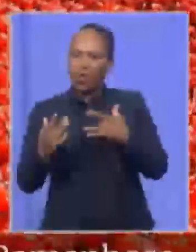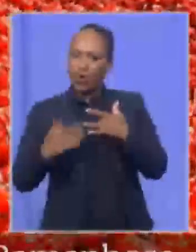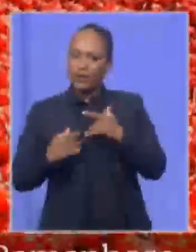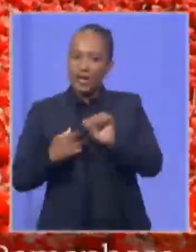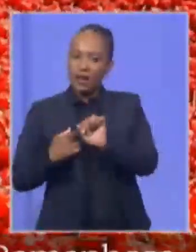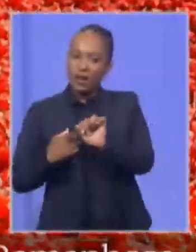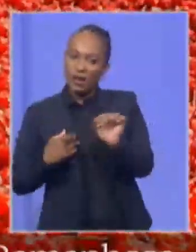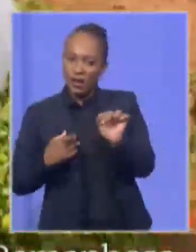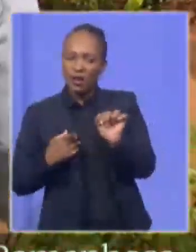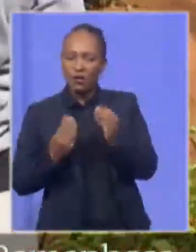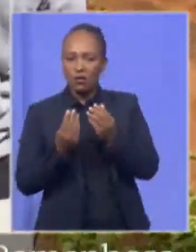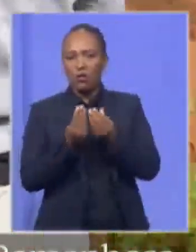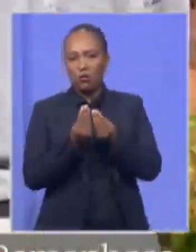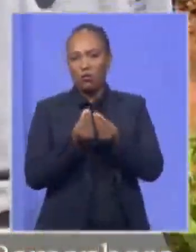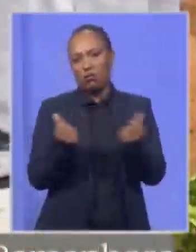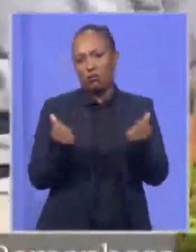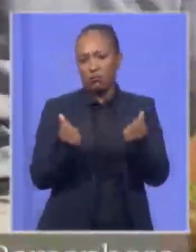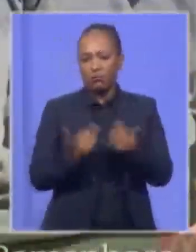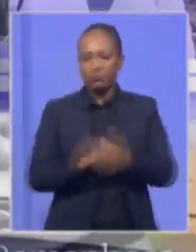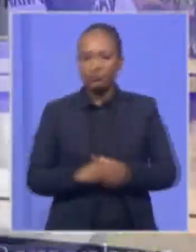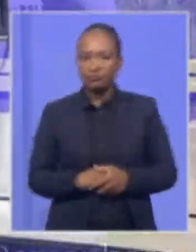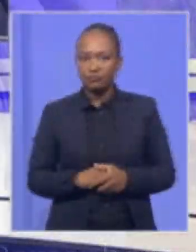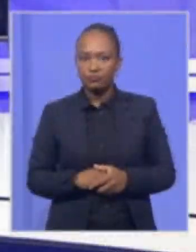di tla fiwa šedi.